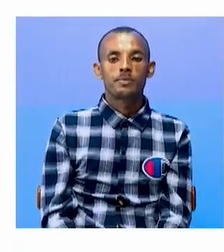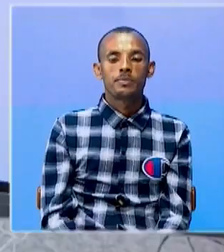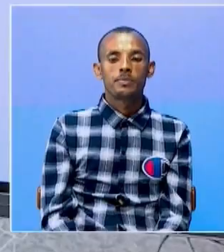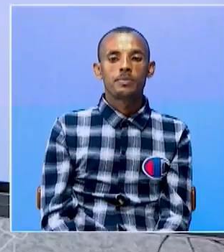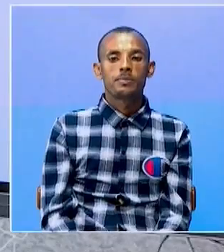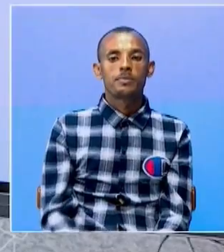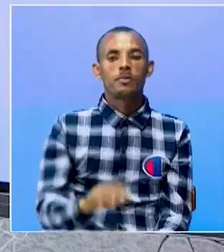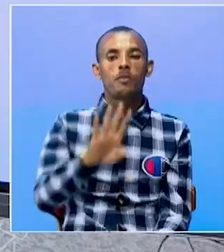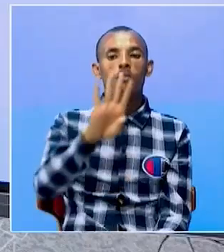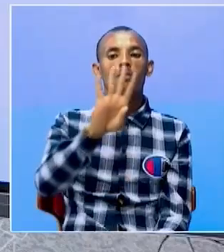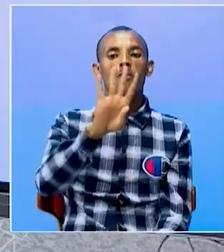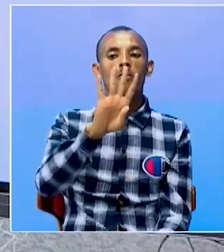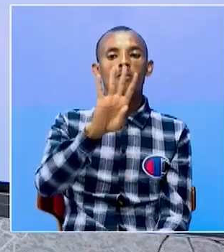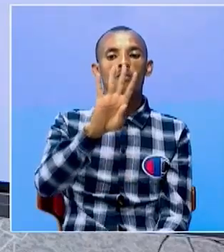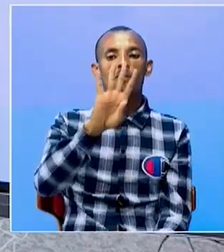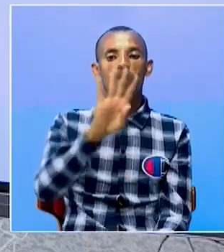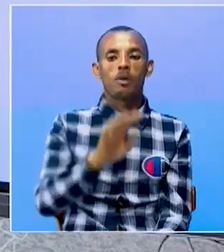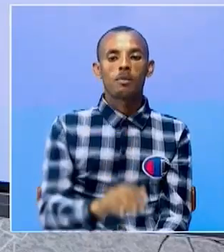4.